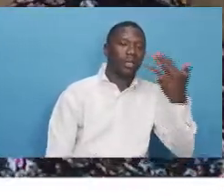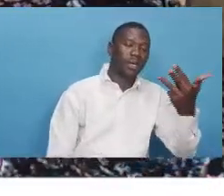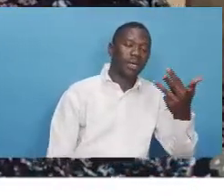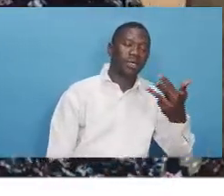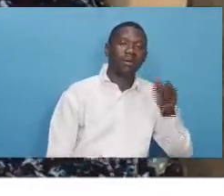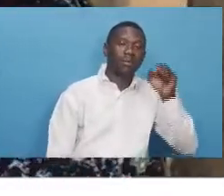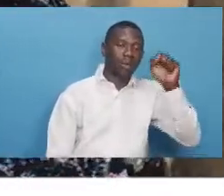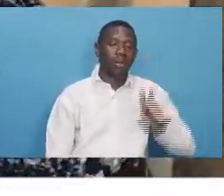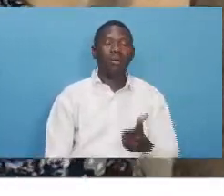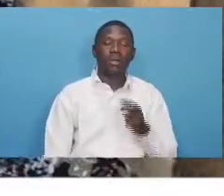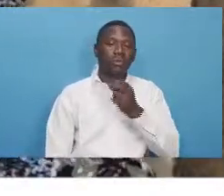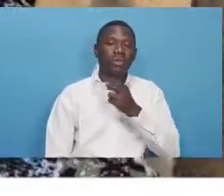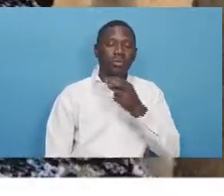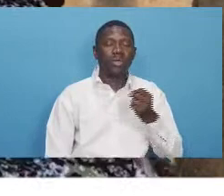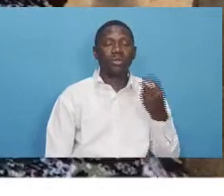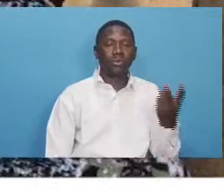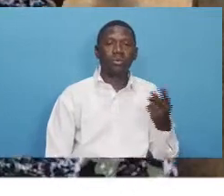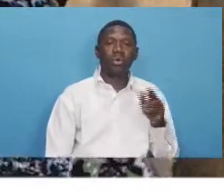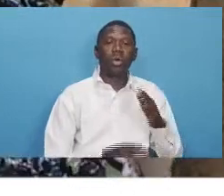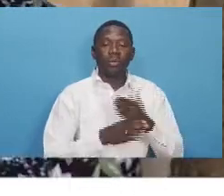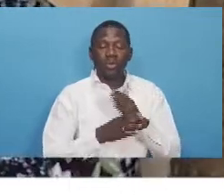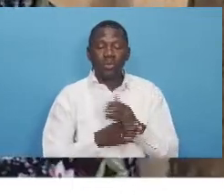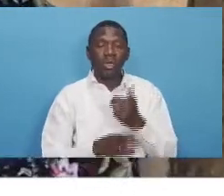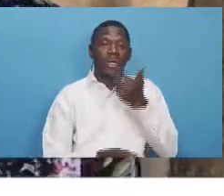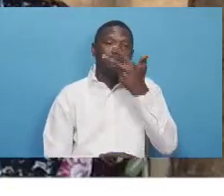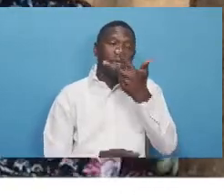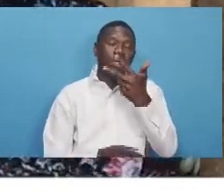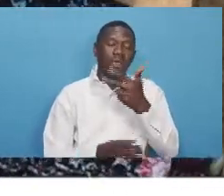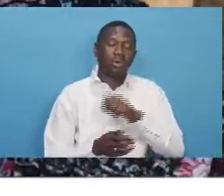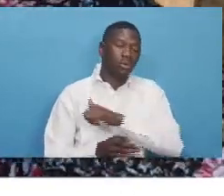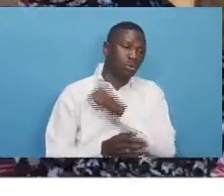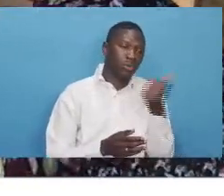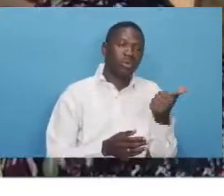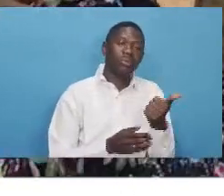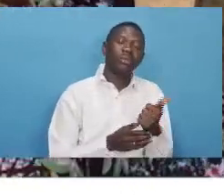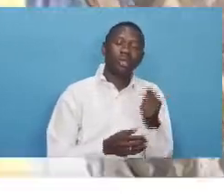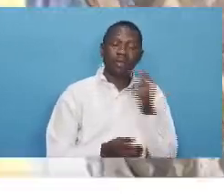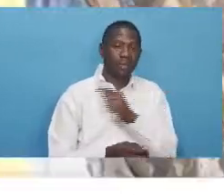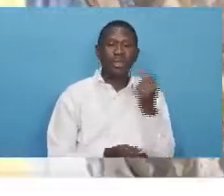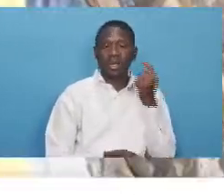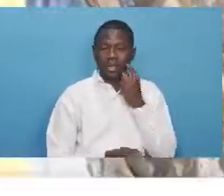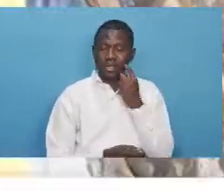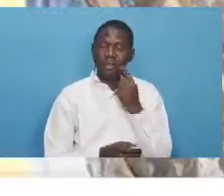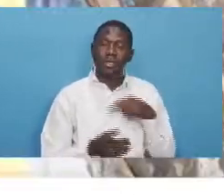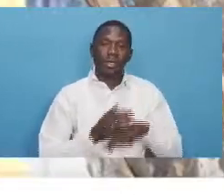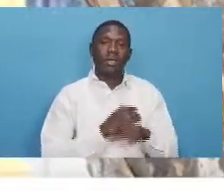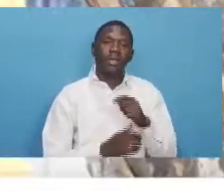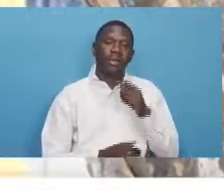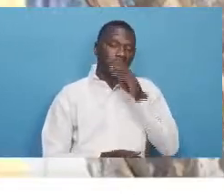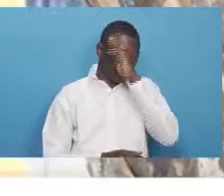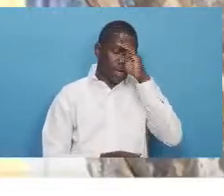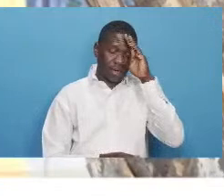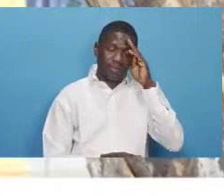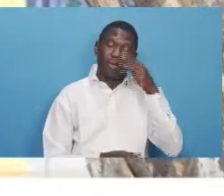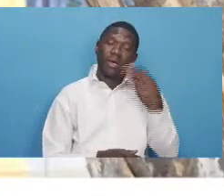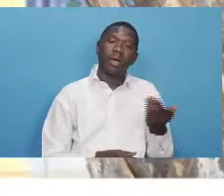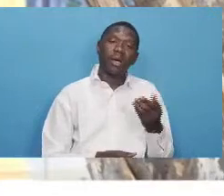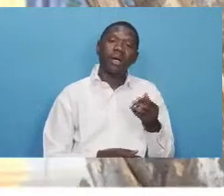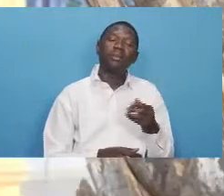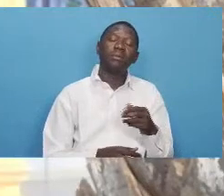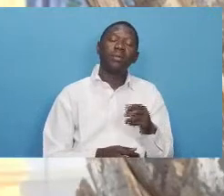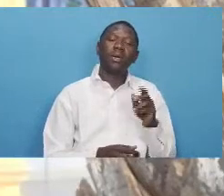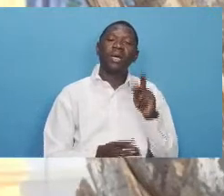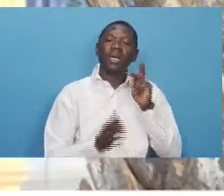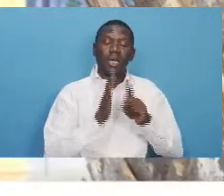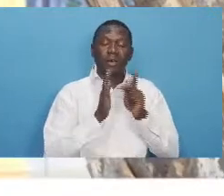and 4 p.m. daily at the IEC regional offices in Kanifing and Brikama. People who are interested, either from